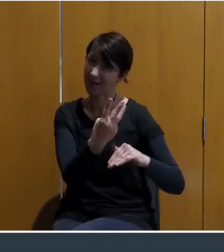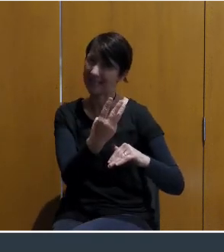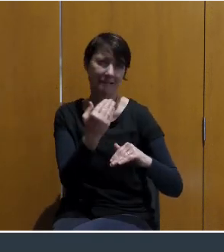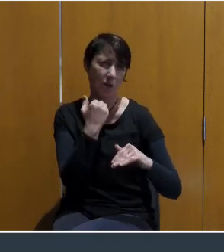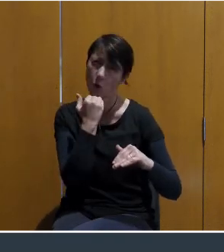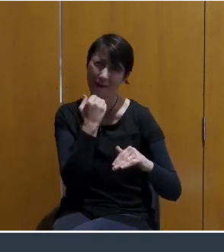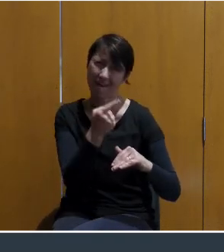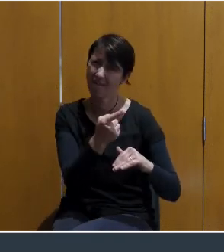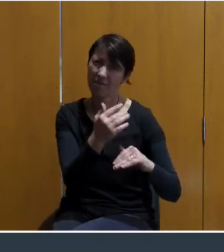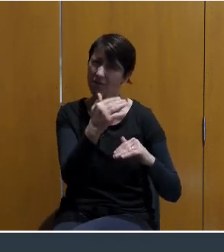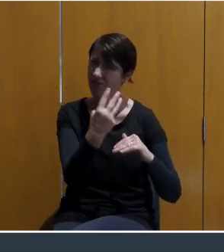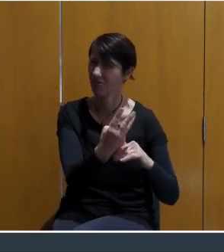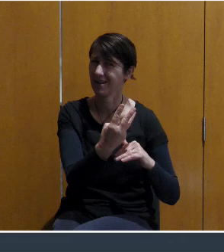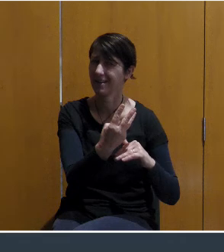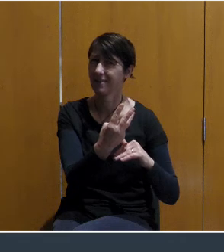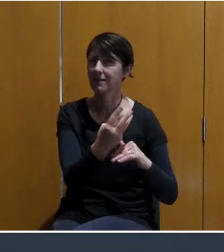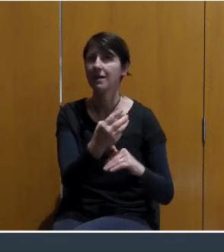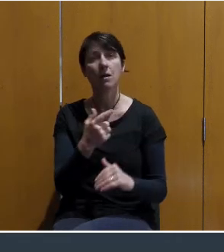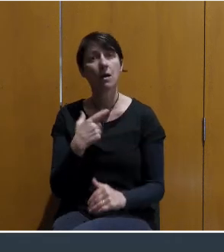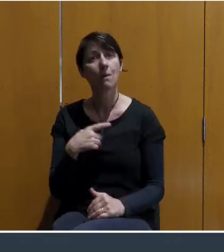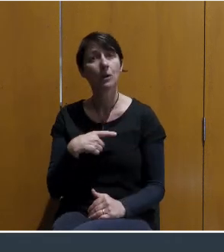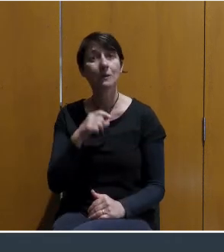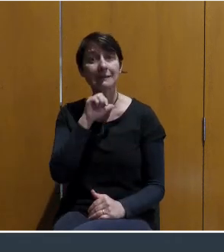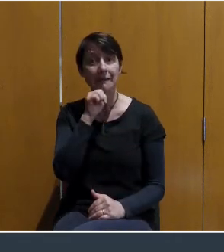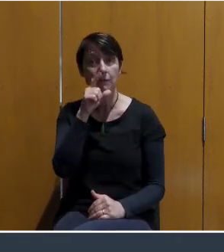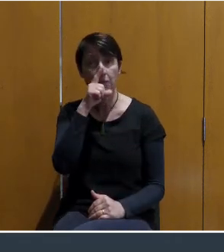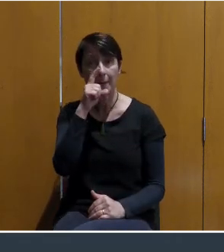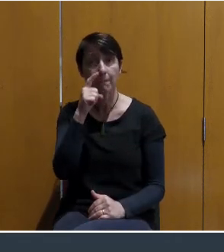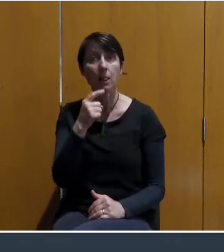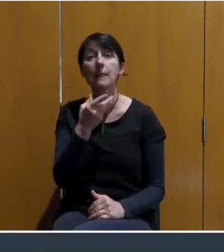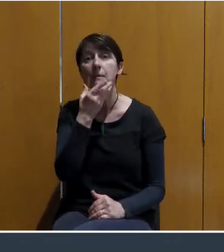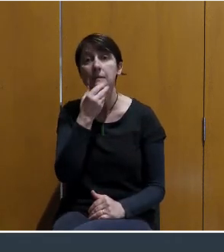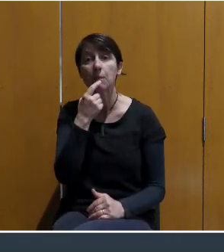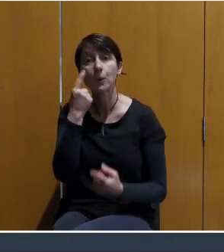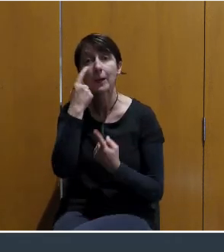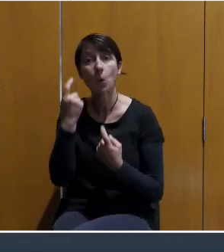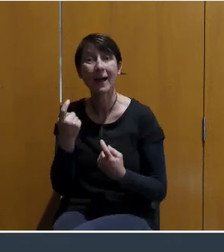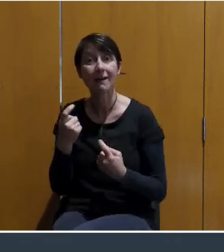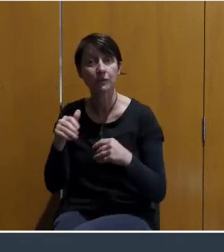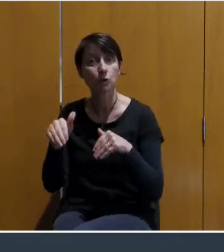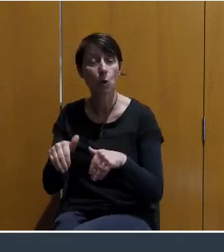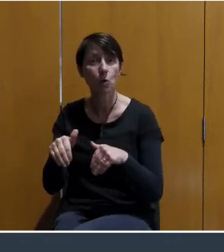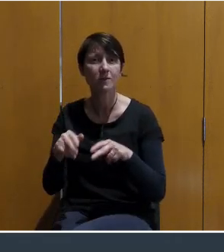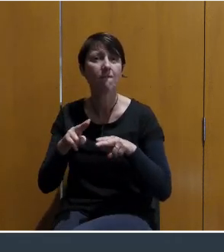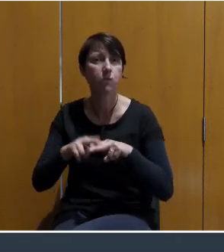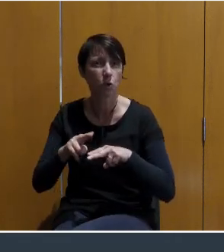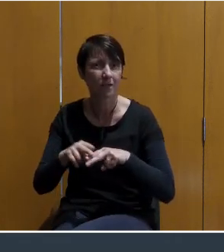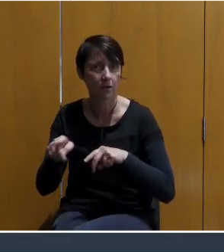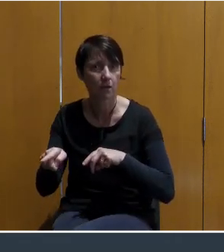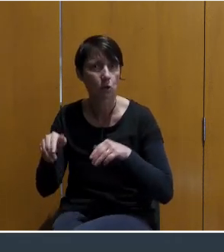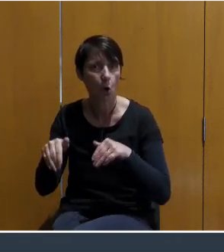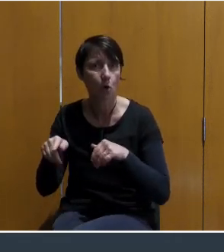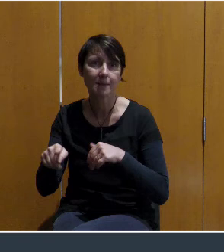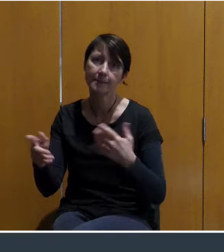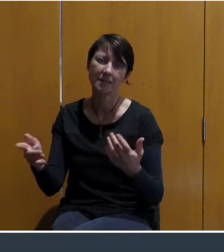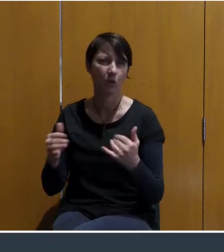What we were particularly concerned about is how this might impact on fostering, and we'd really welcome some clarity on that because we know SPCA and many